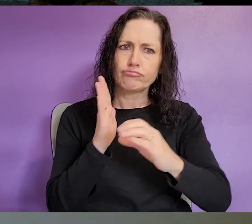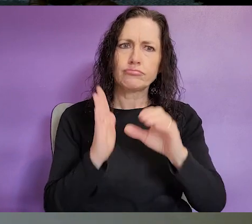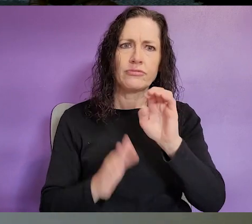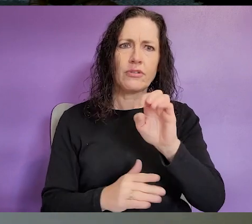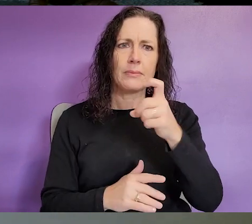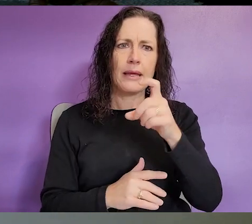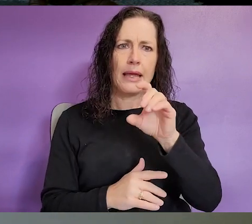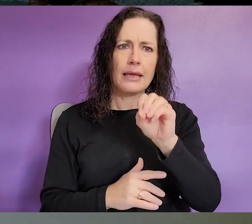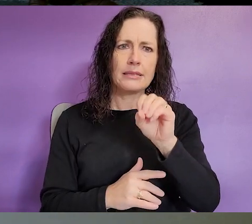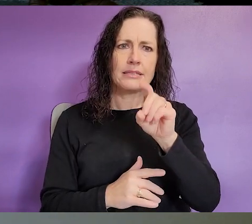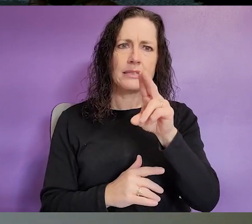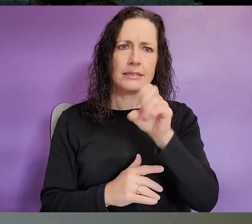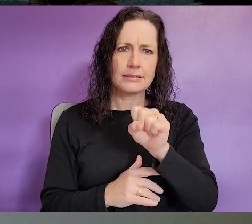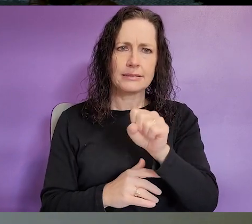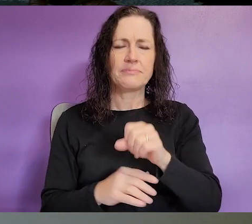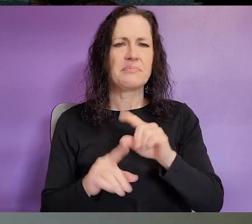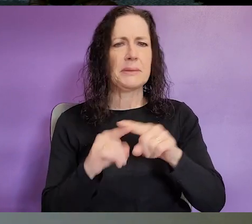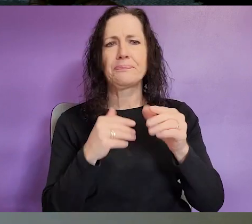But in